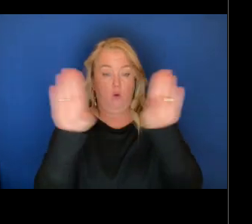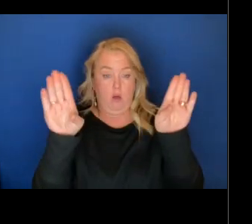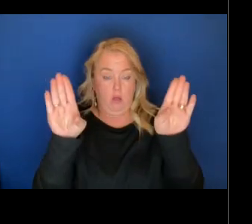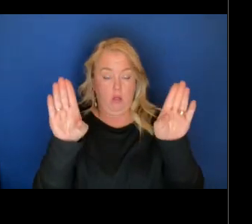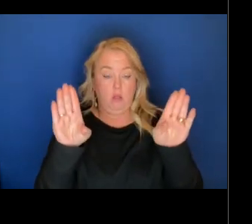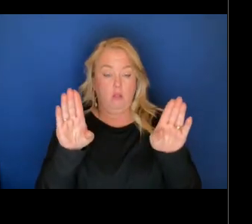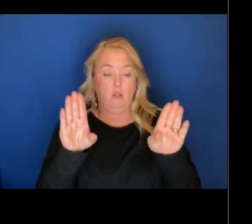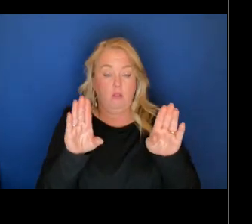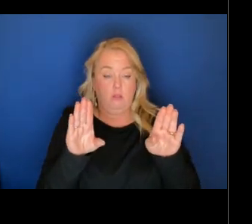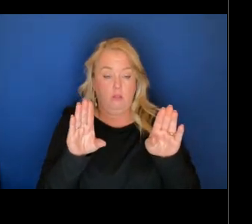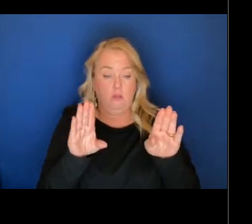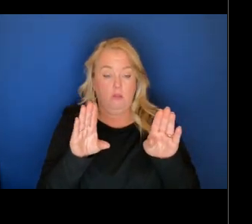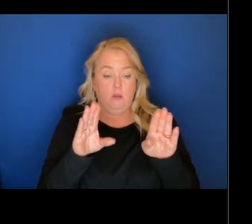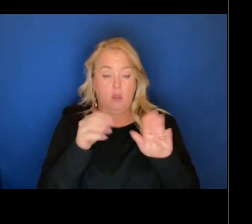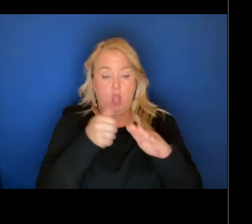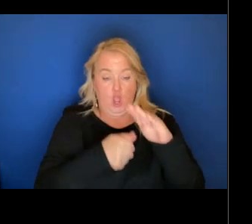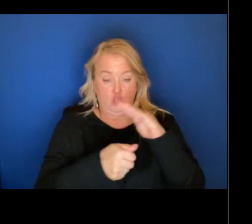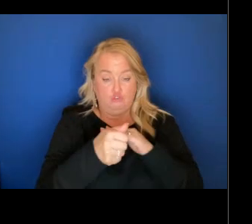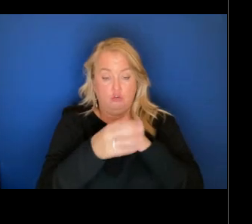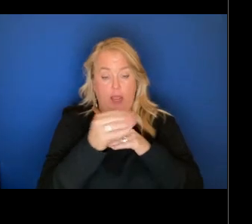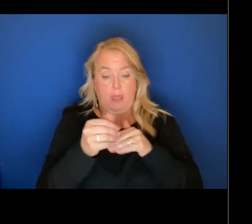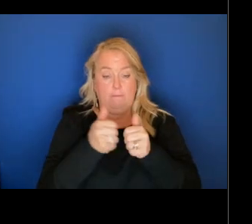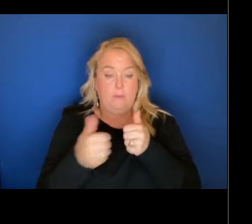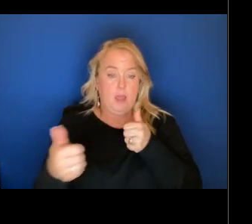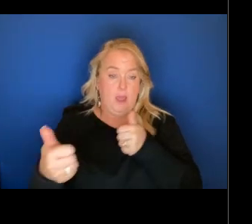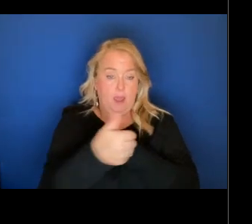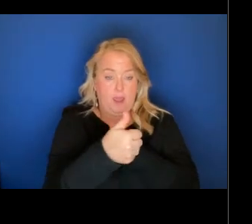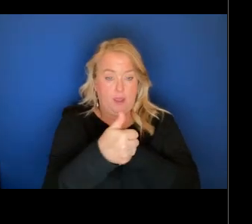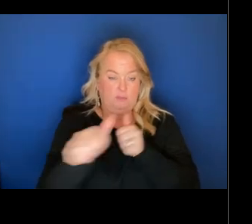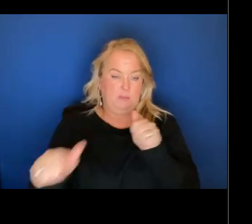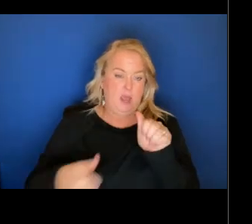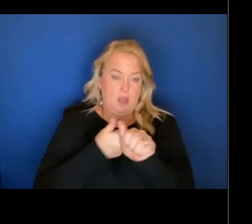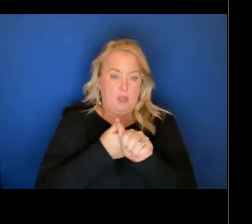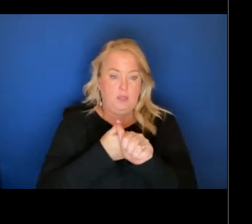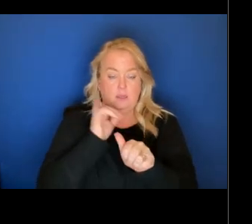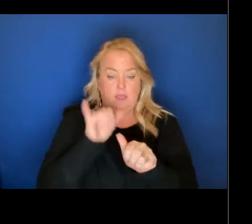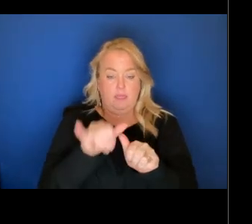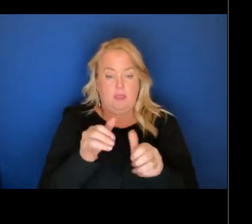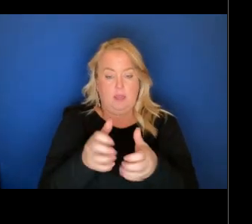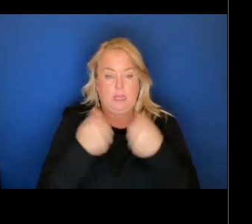under and behind removable cabinets.